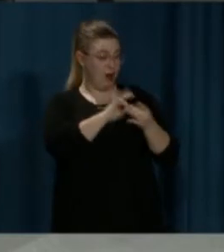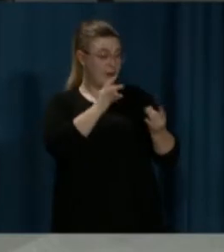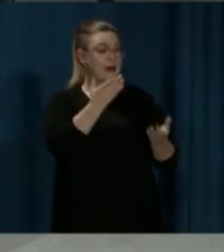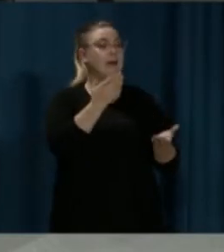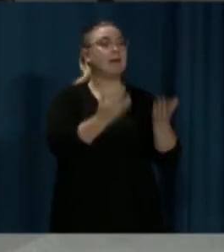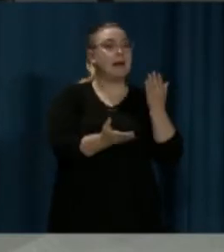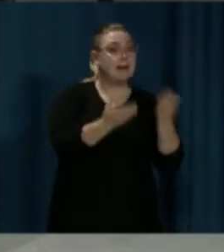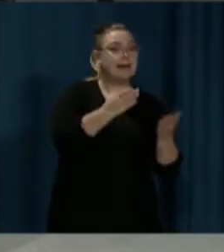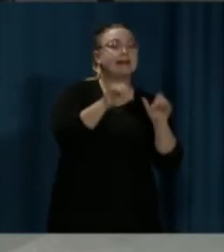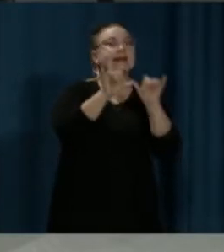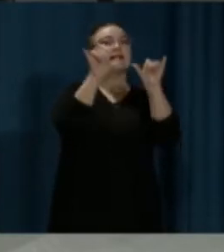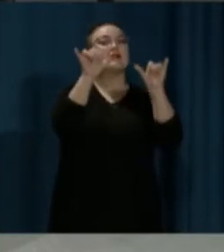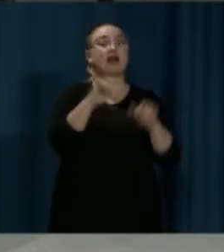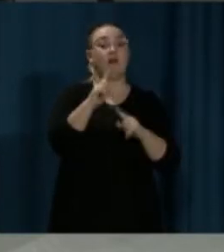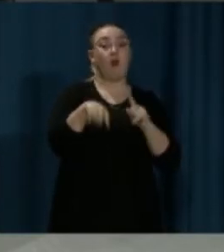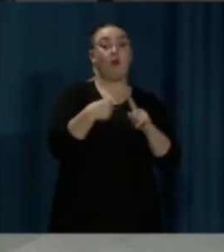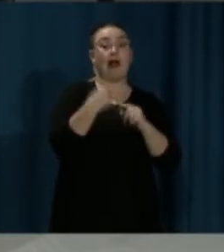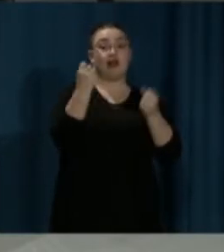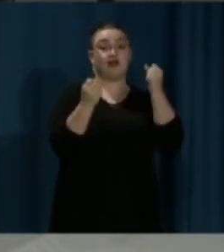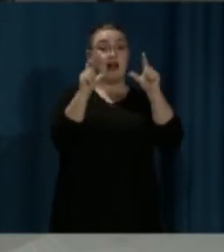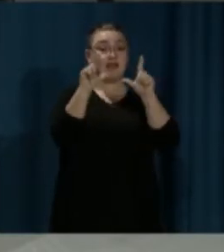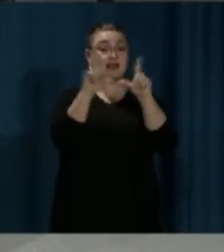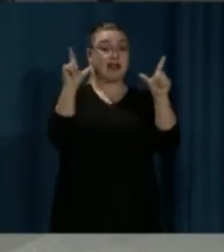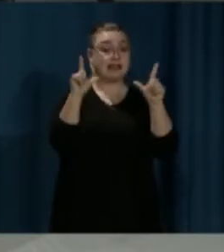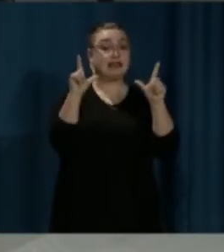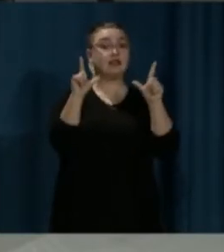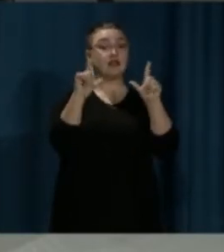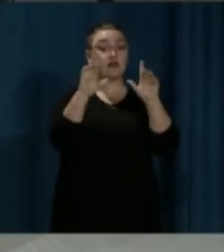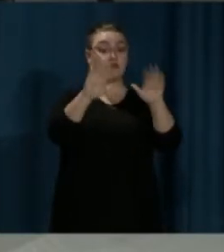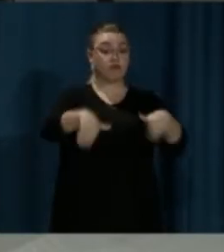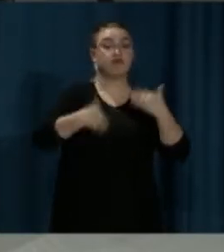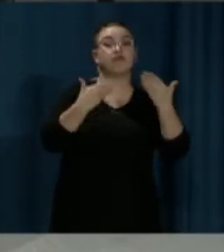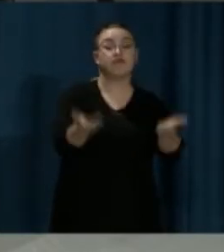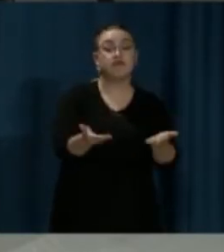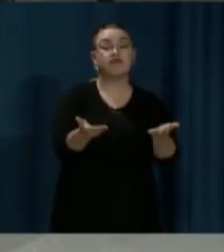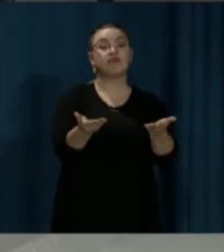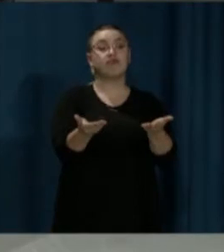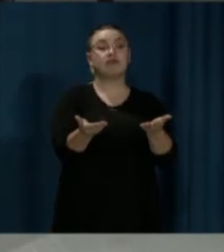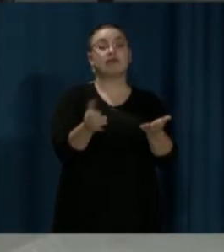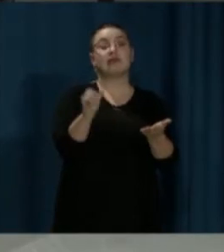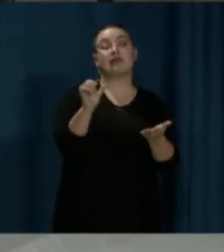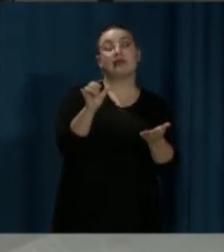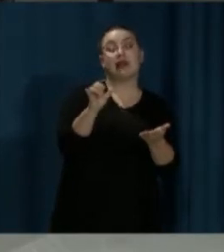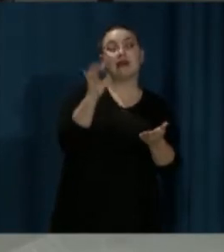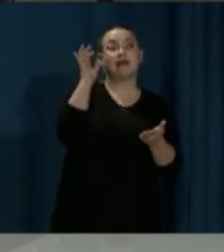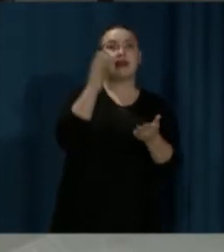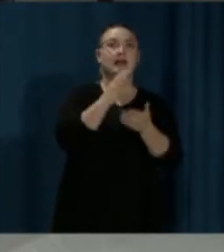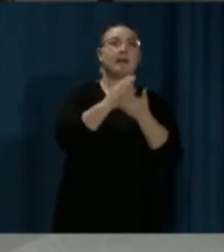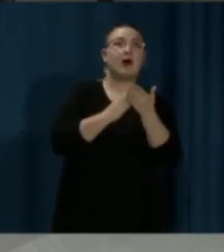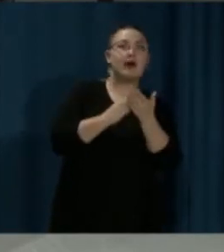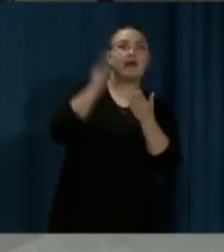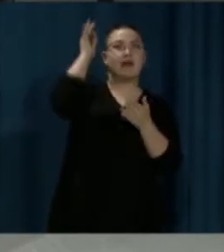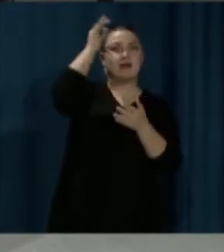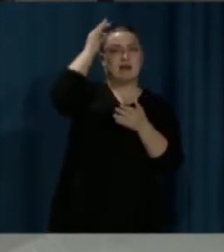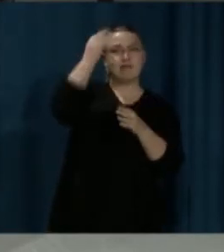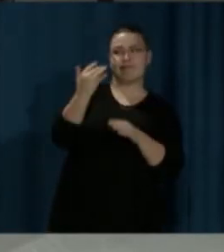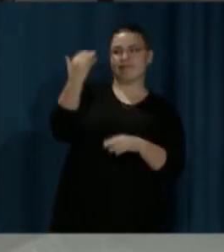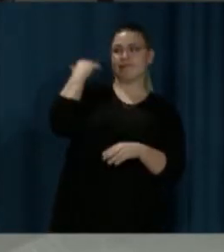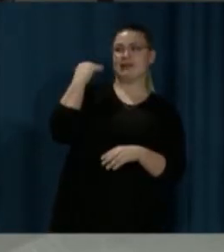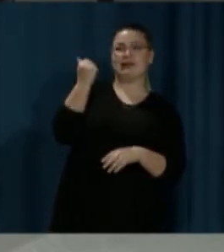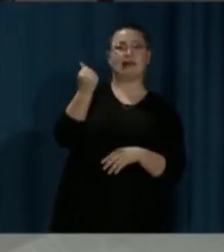which when you go to renew your driver's license at the Bureau of Motor Vehicles, right, so part of federal legislation called Motor Voter in the